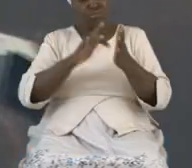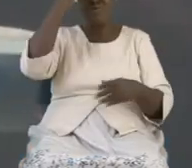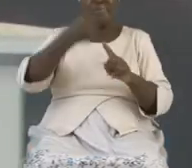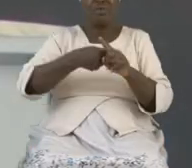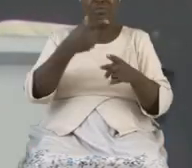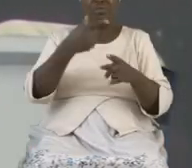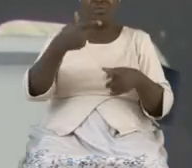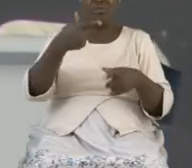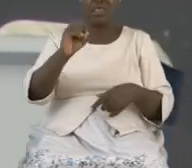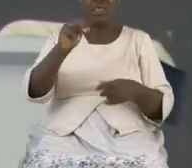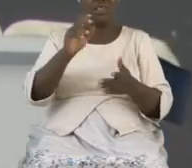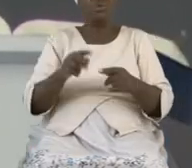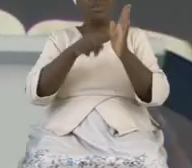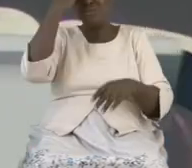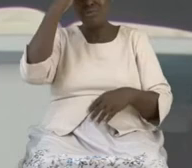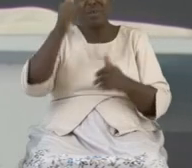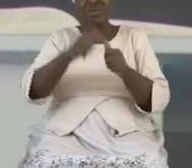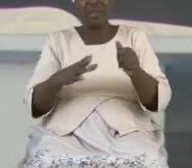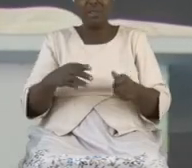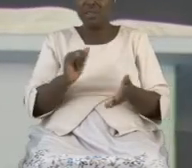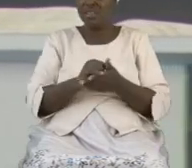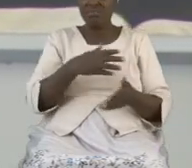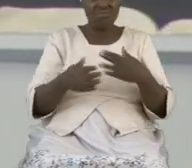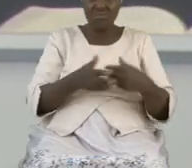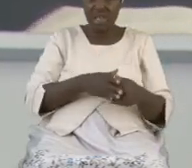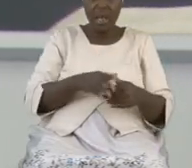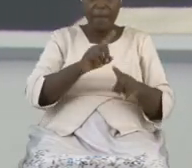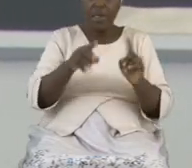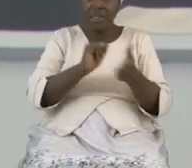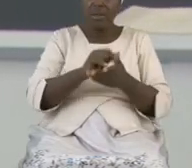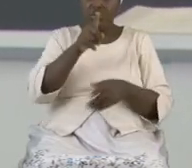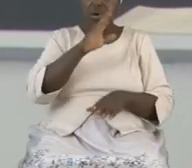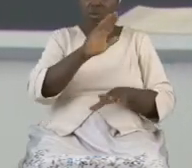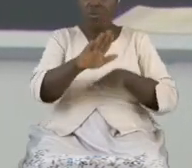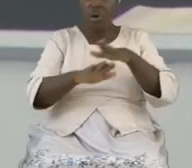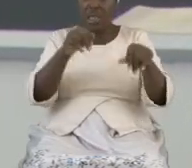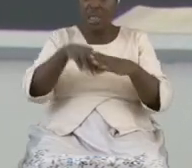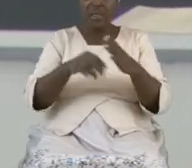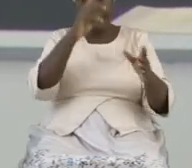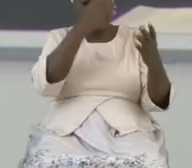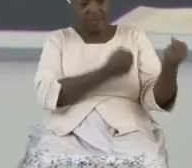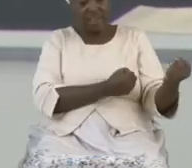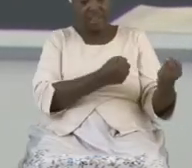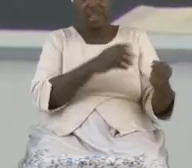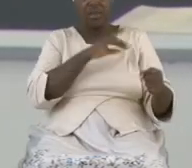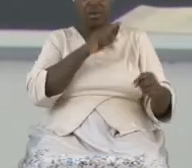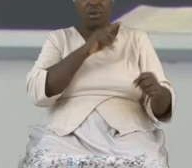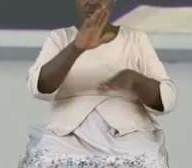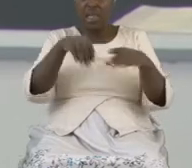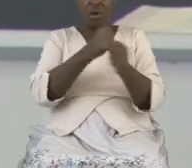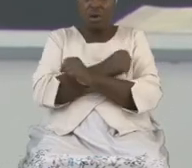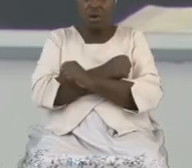either. But that we're walking by faith, we're walking in love, love towards